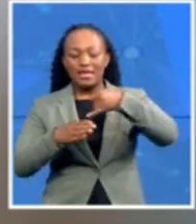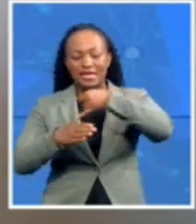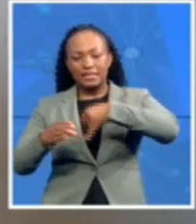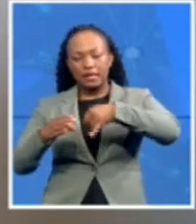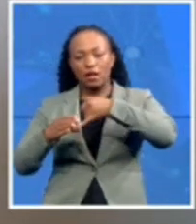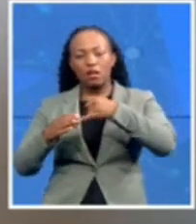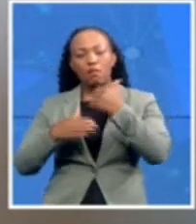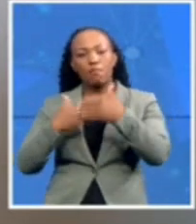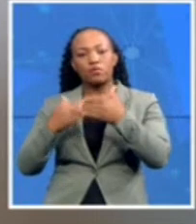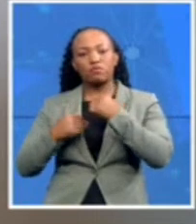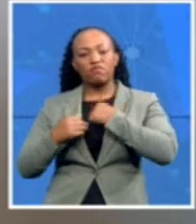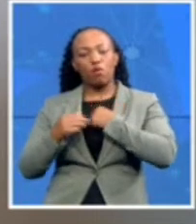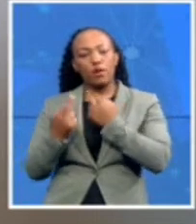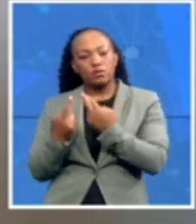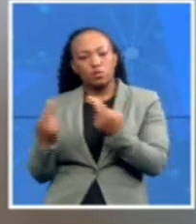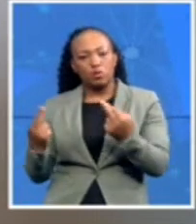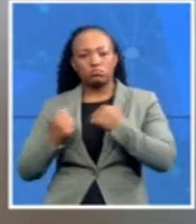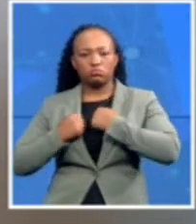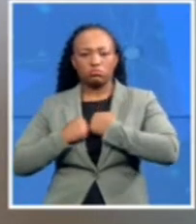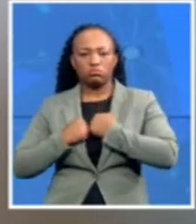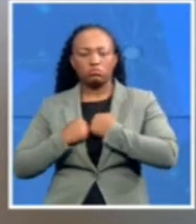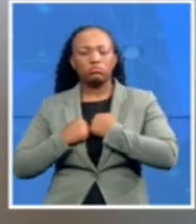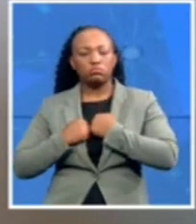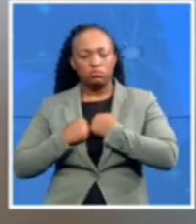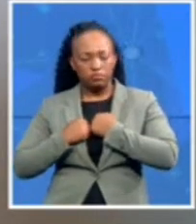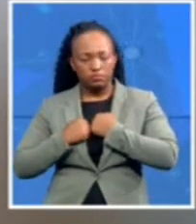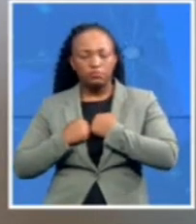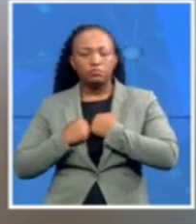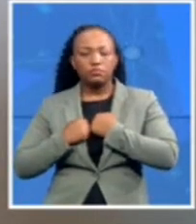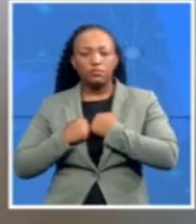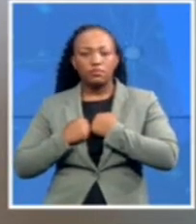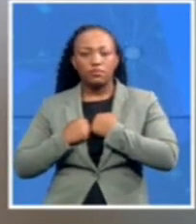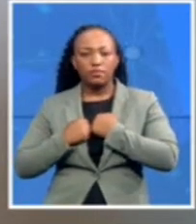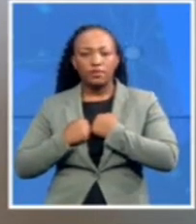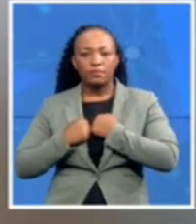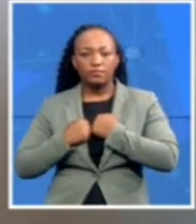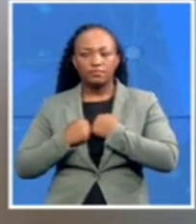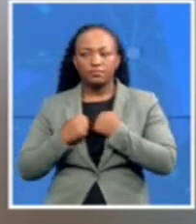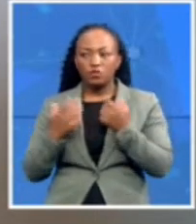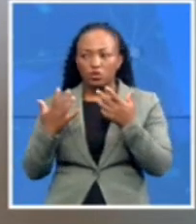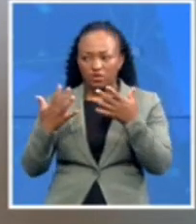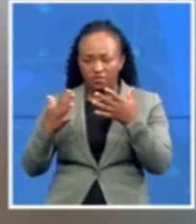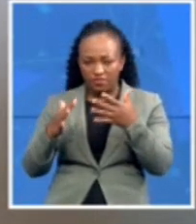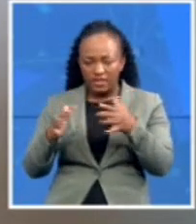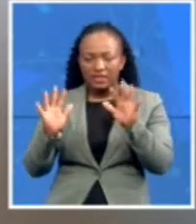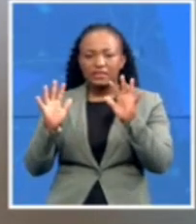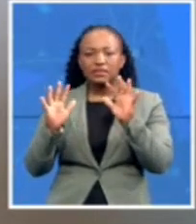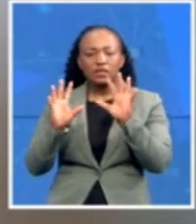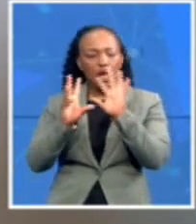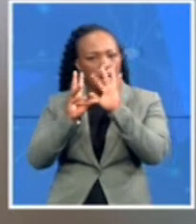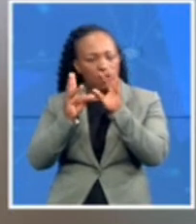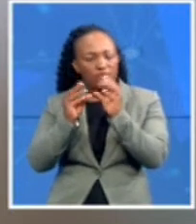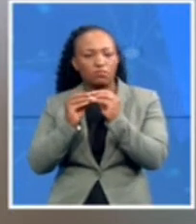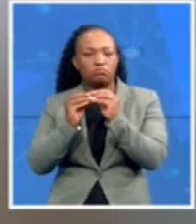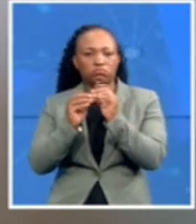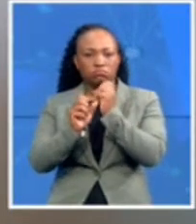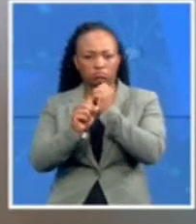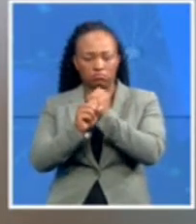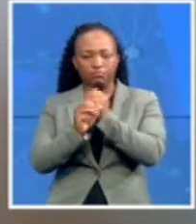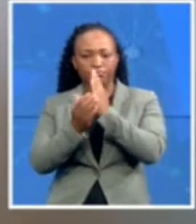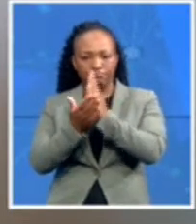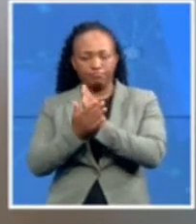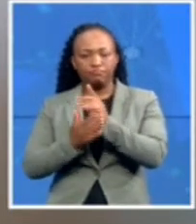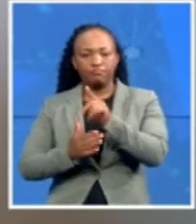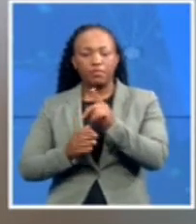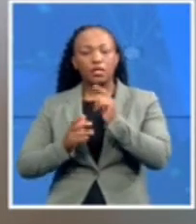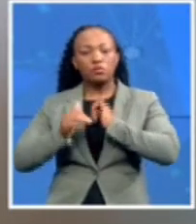we have taken all the steps that we can in order to perform these outages